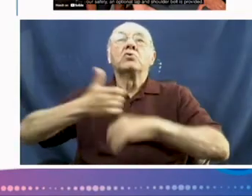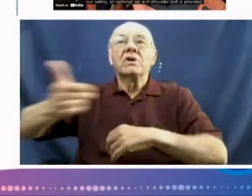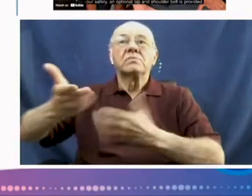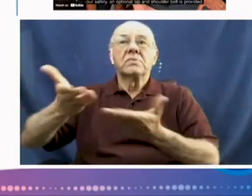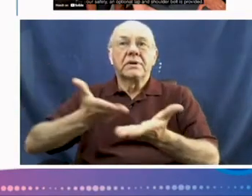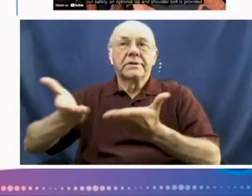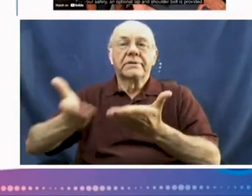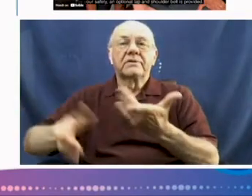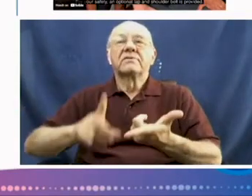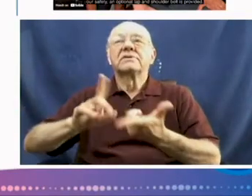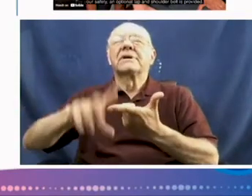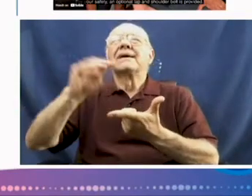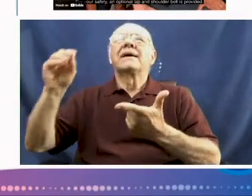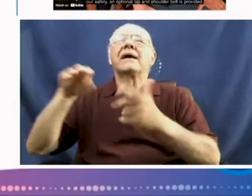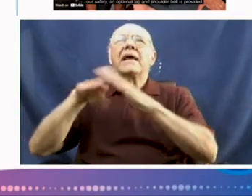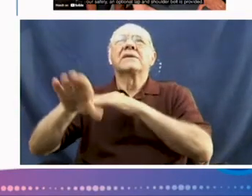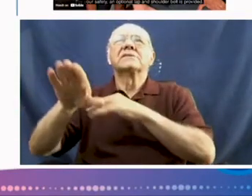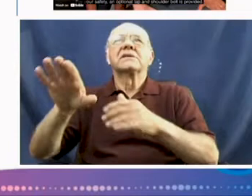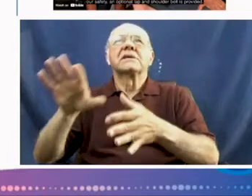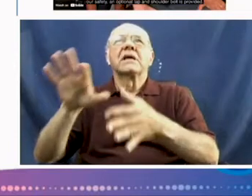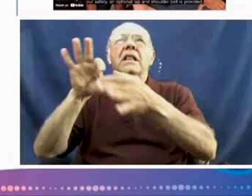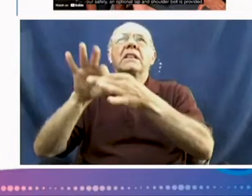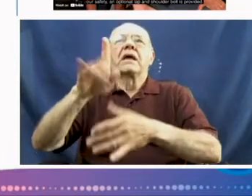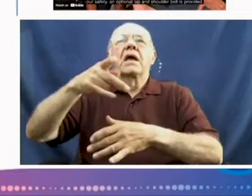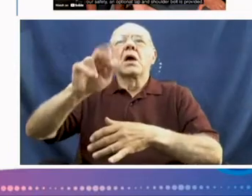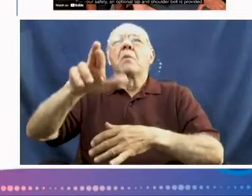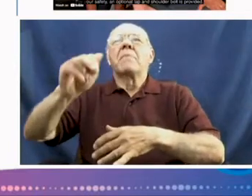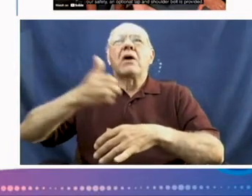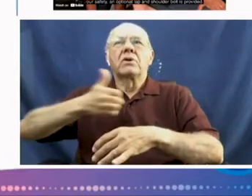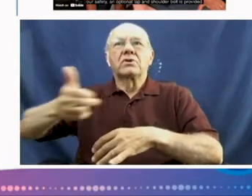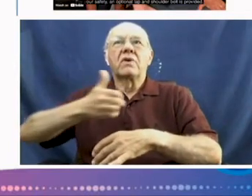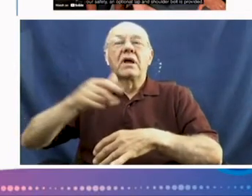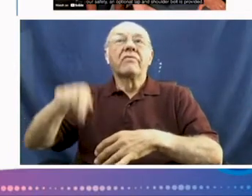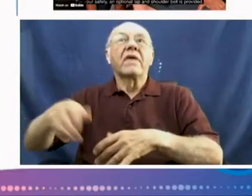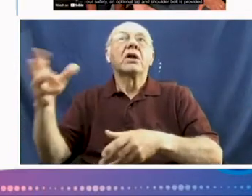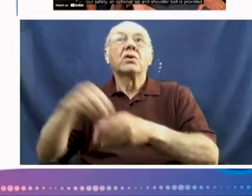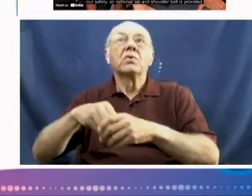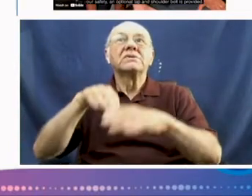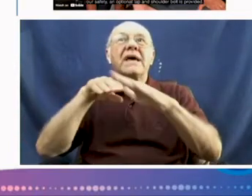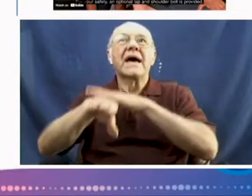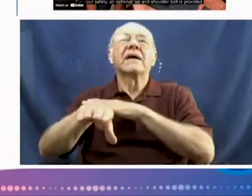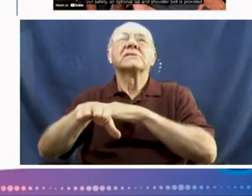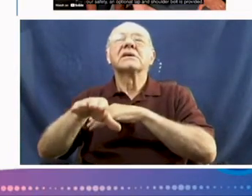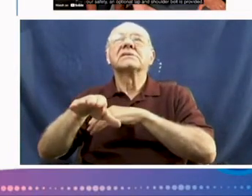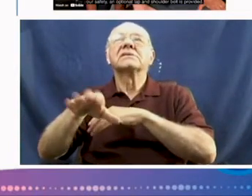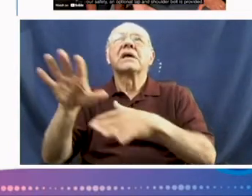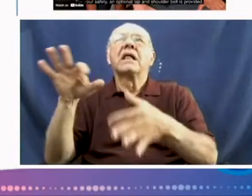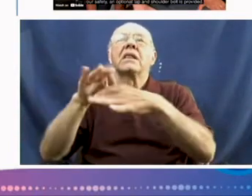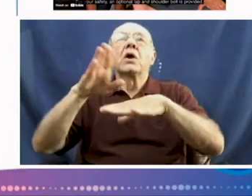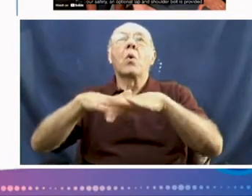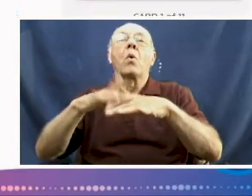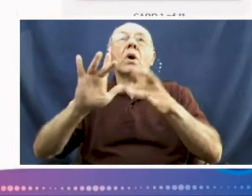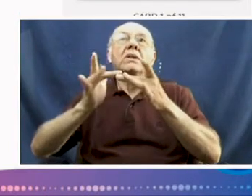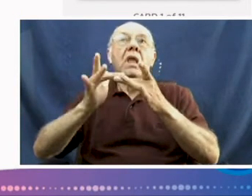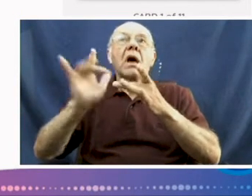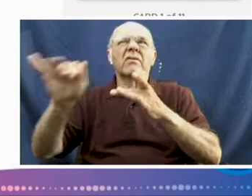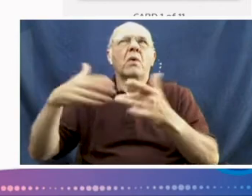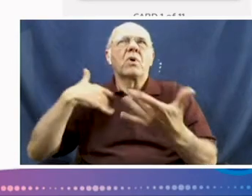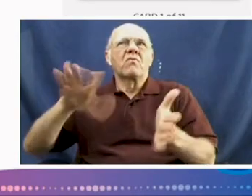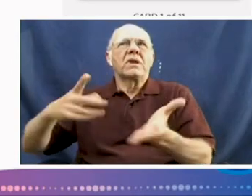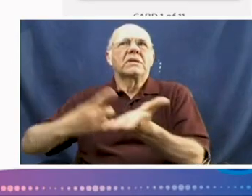our Access Link paratransit service, including Access and Link Online, which has been discussed.